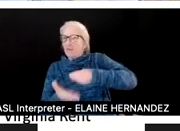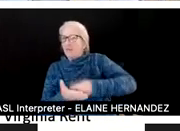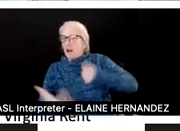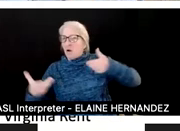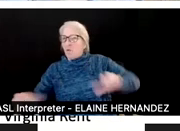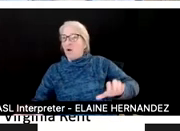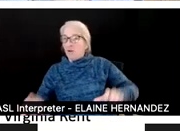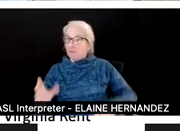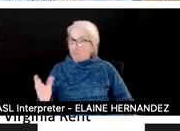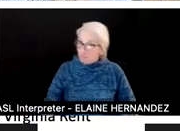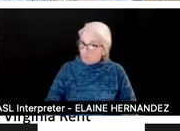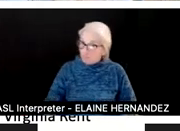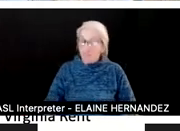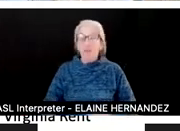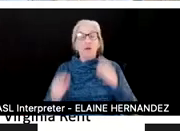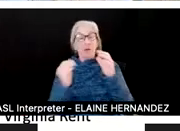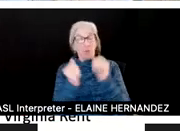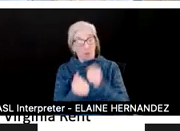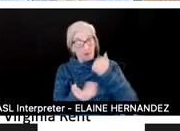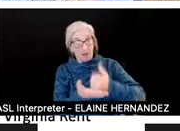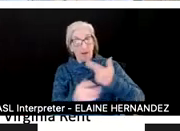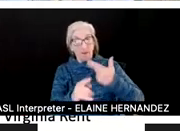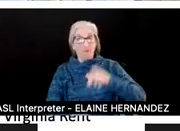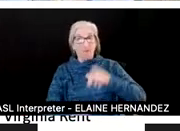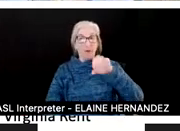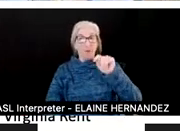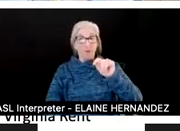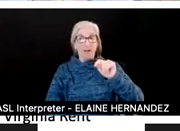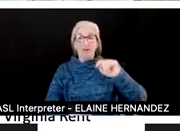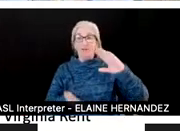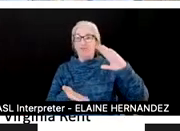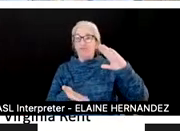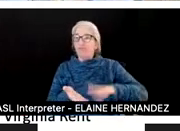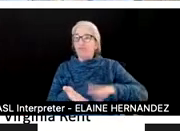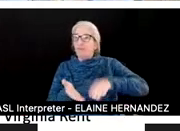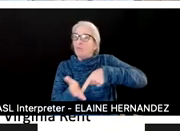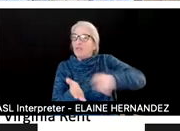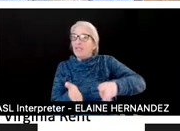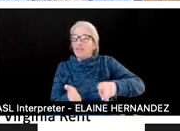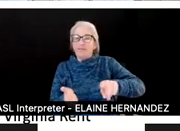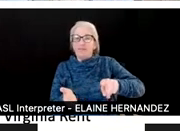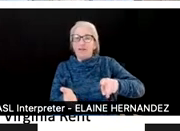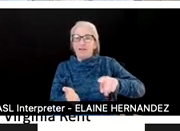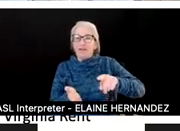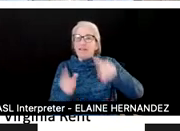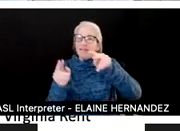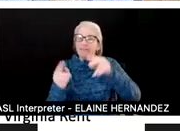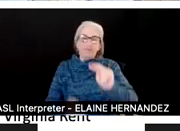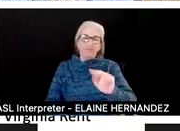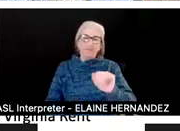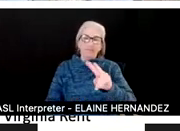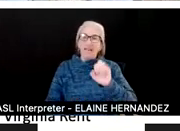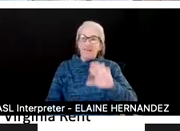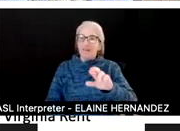a rent relief navigator, Michelle is still able to complete that rent relief application without Lenny's